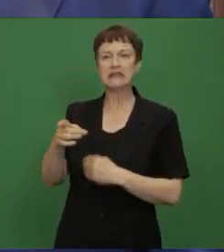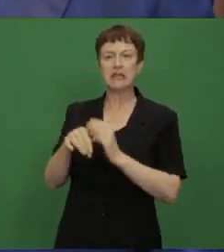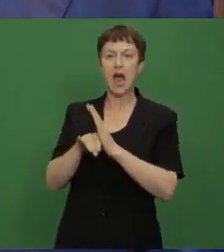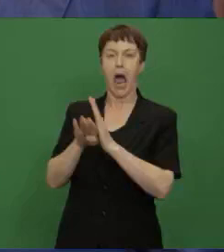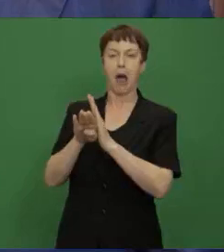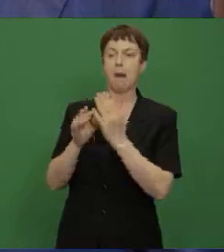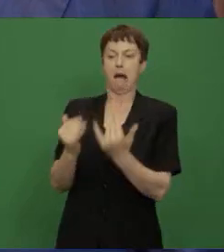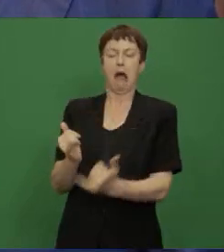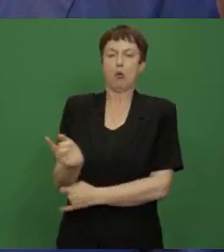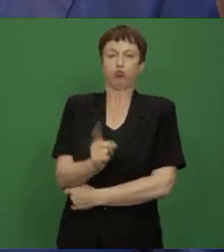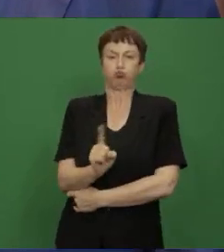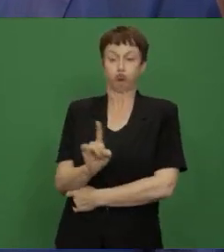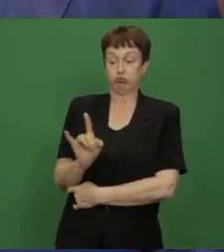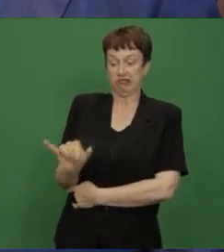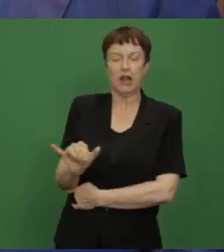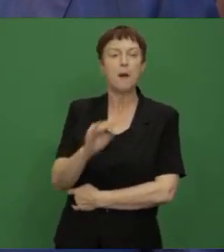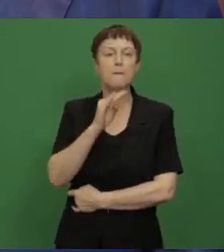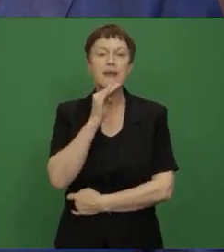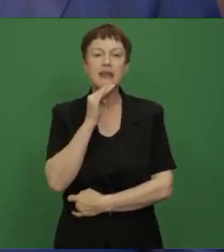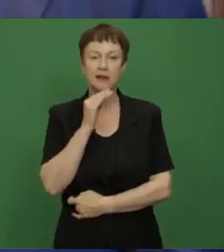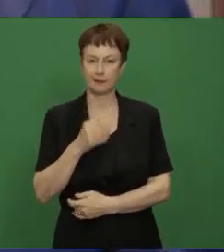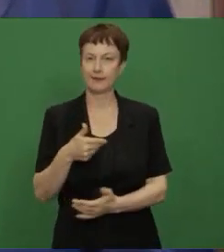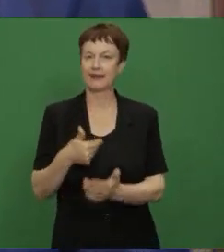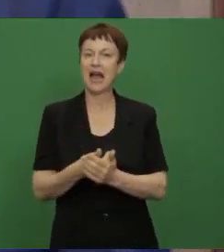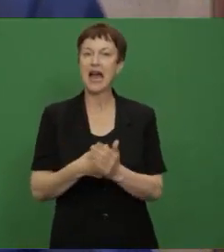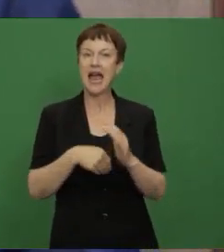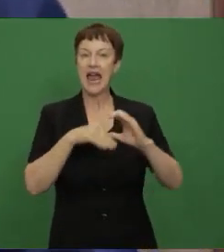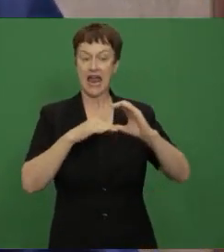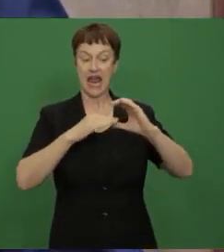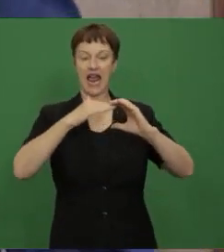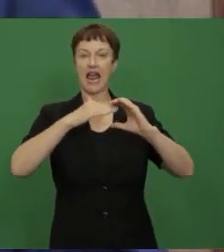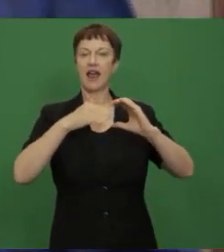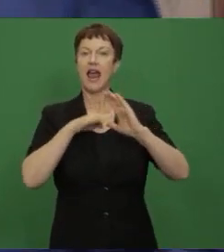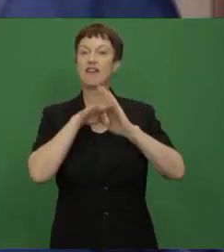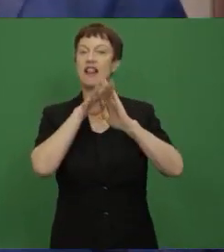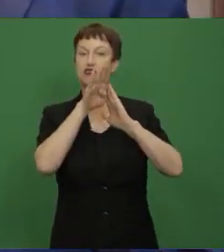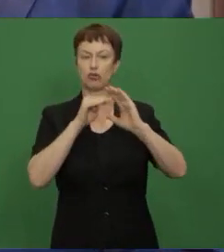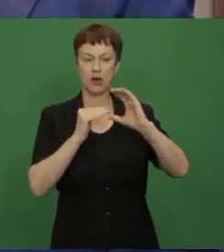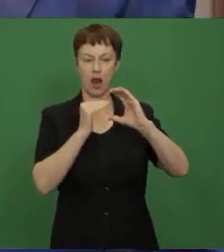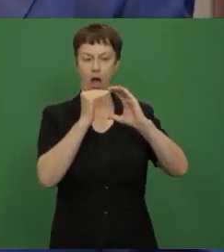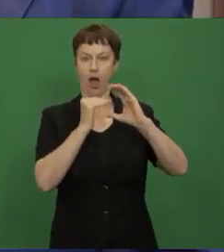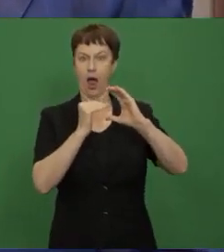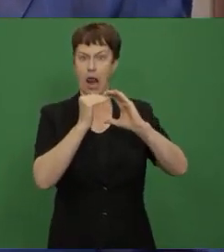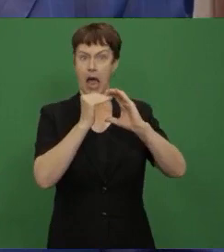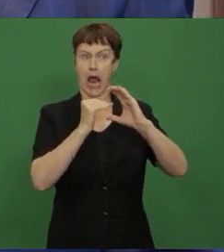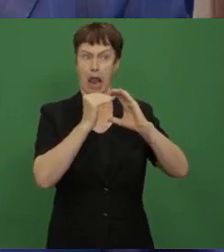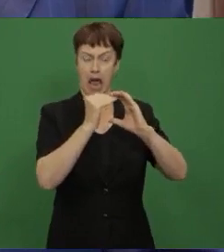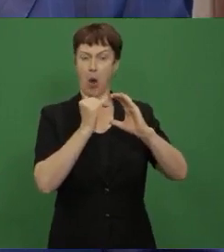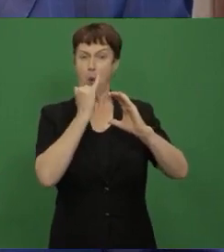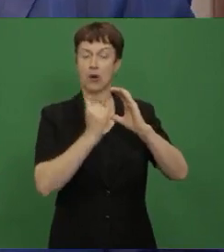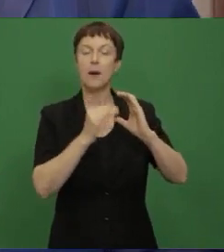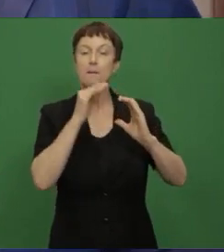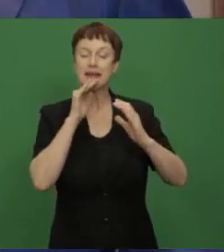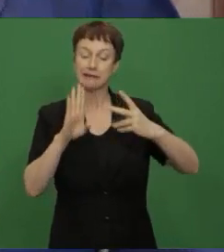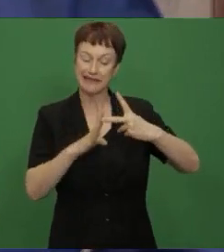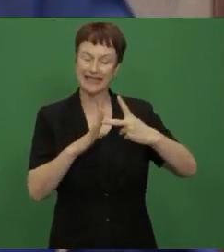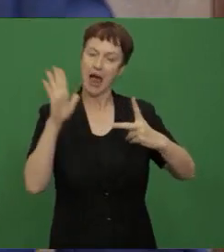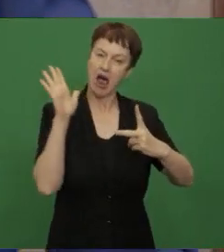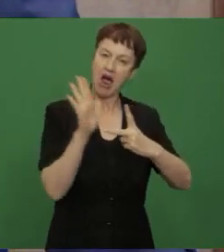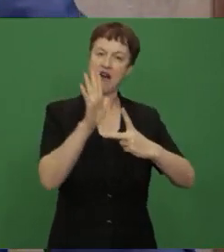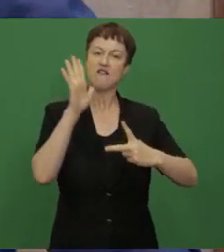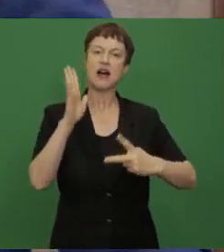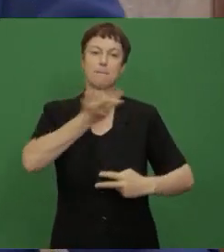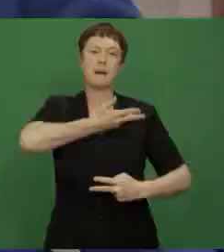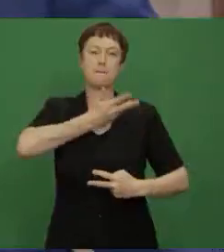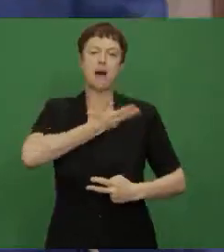inflation expectations to become entrenched at higher levels and thus contribute to second round effects, which could